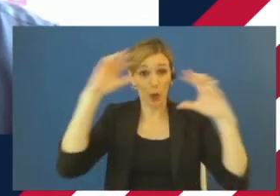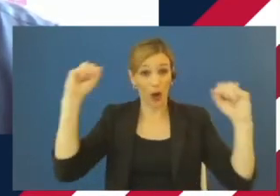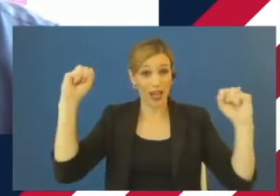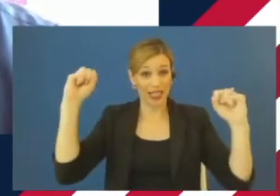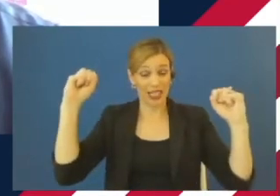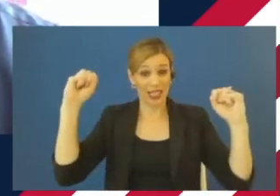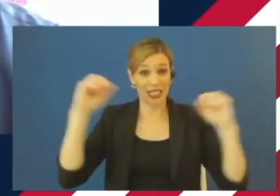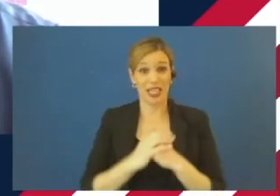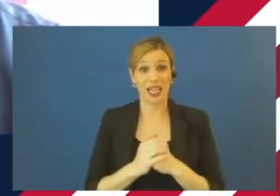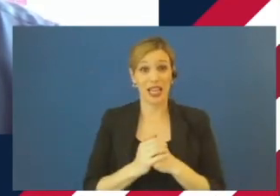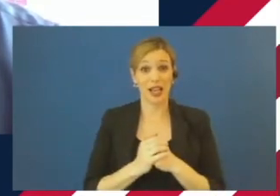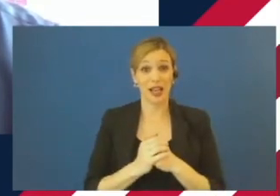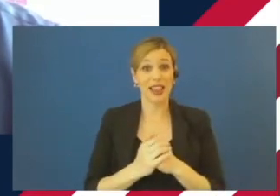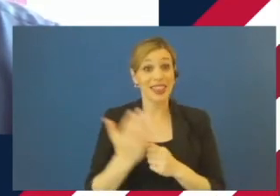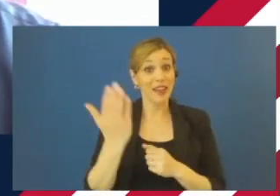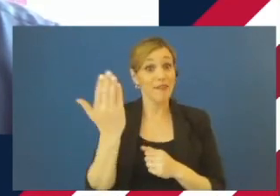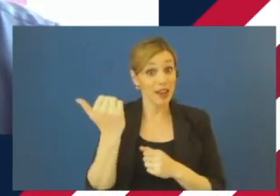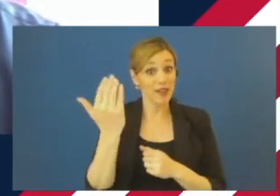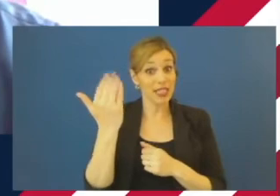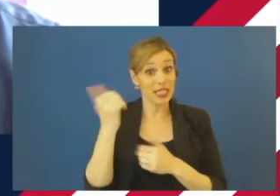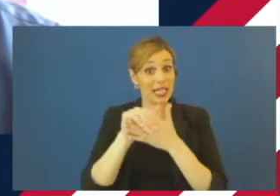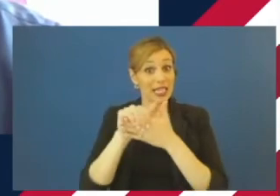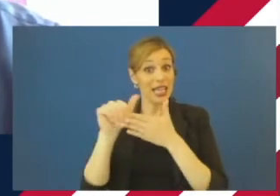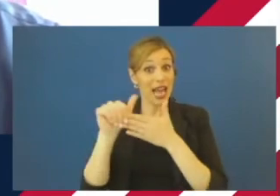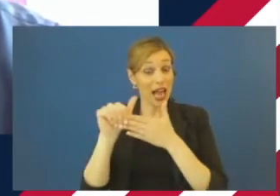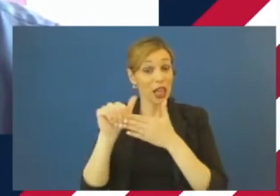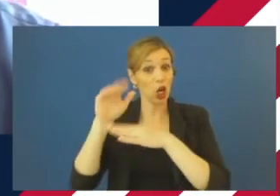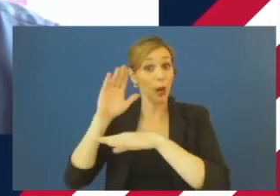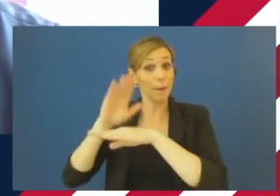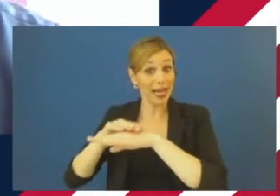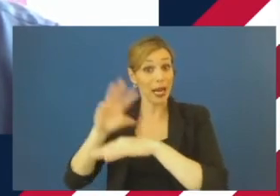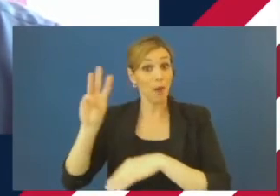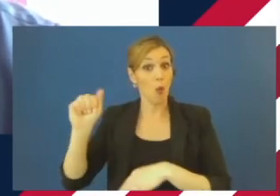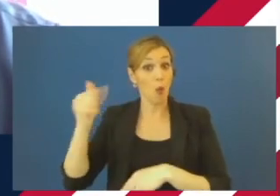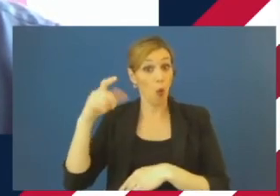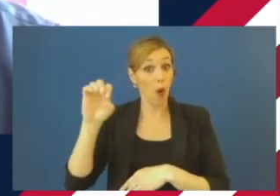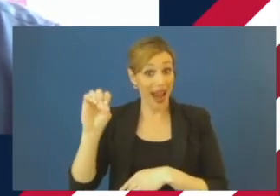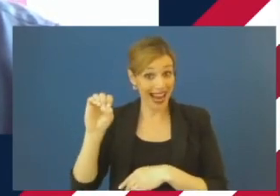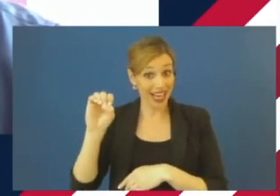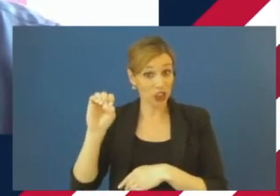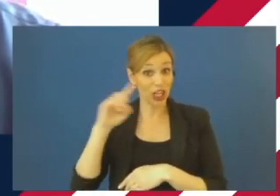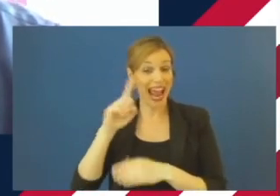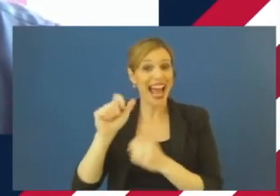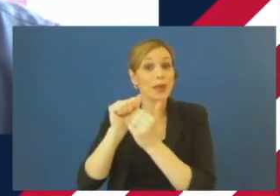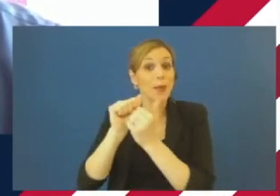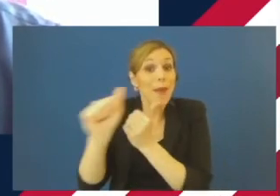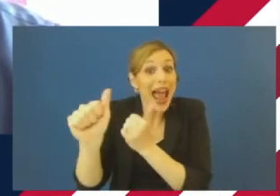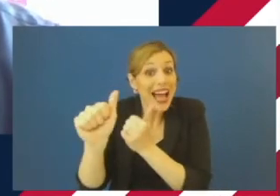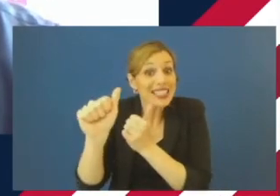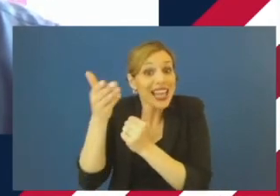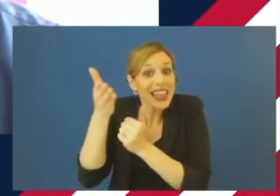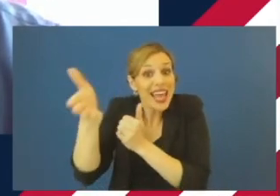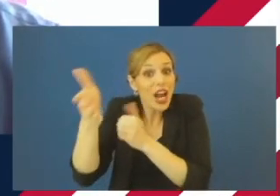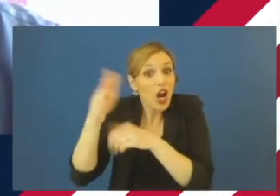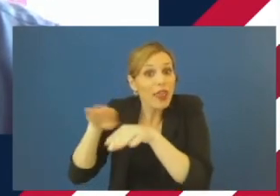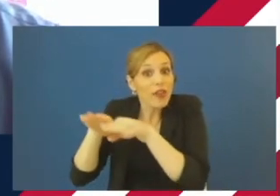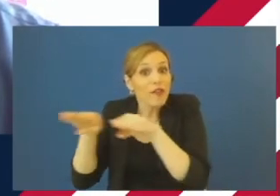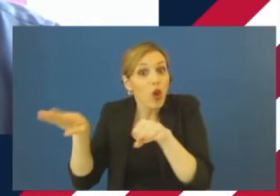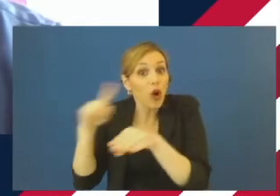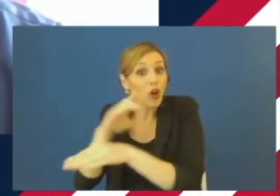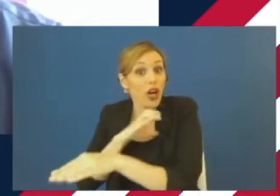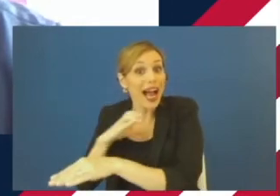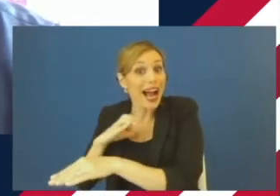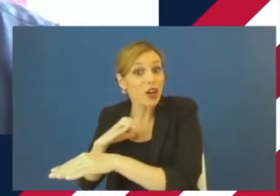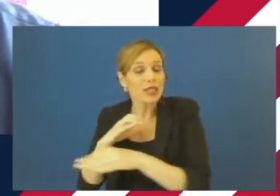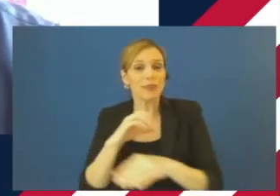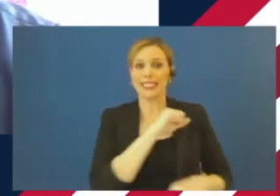hour wage law, get passed on the floor of the House. I was there, only to die on the floor of the Senate. Trump and the